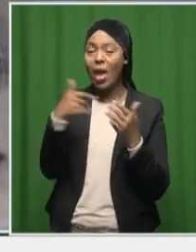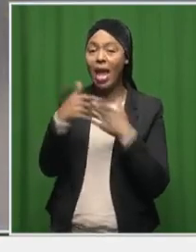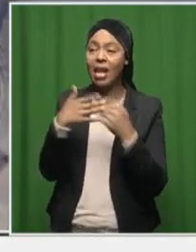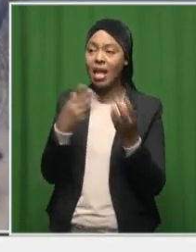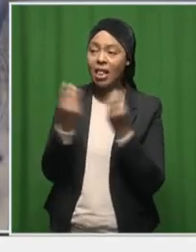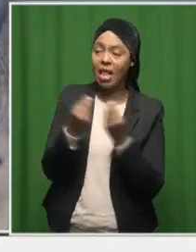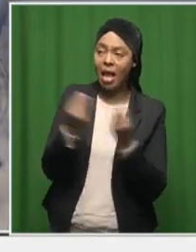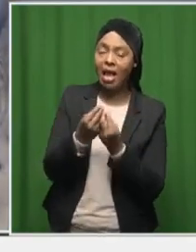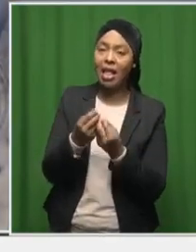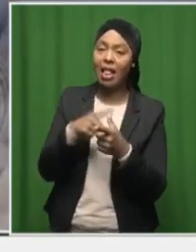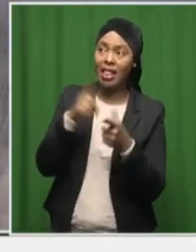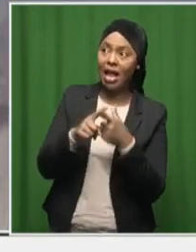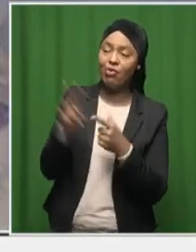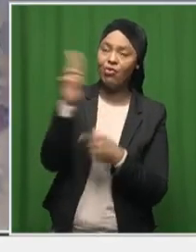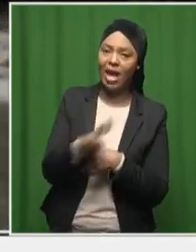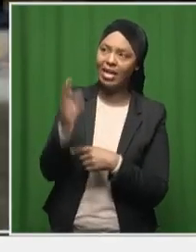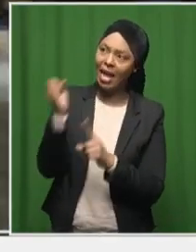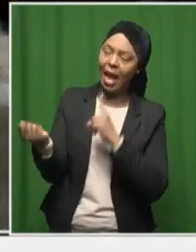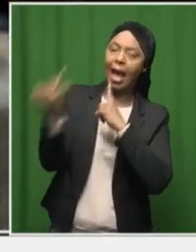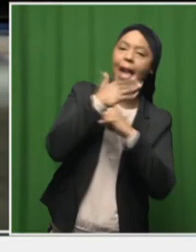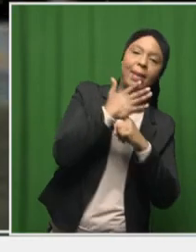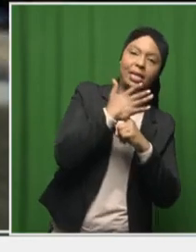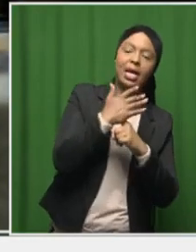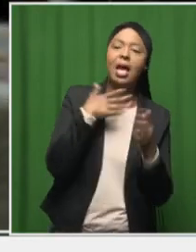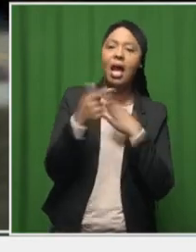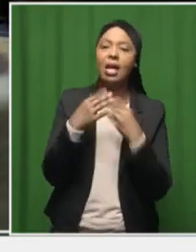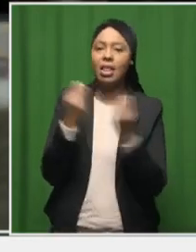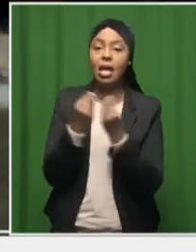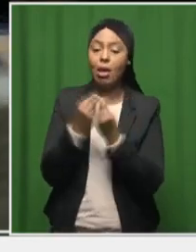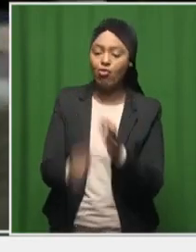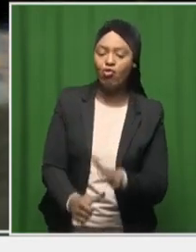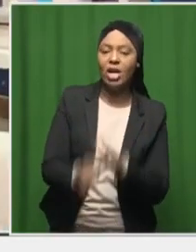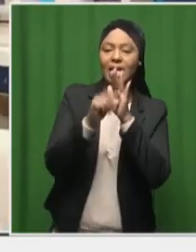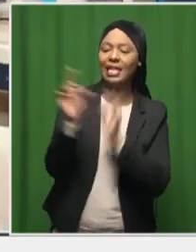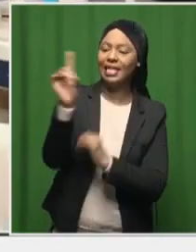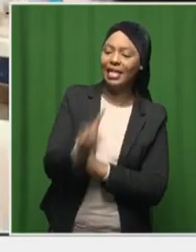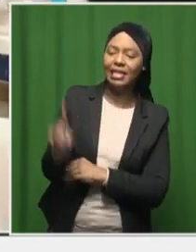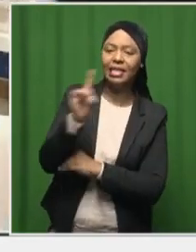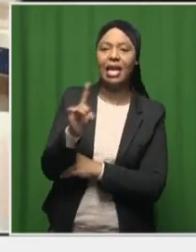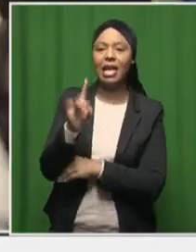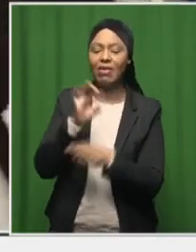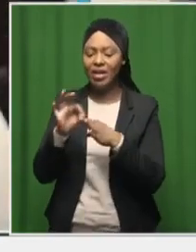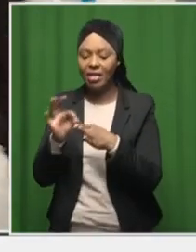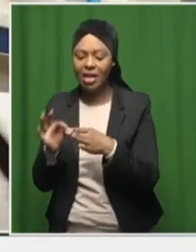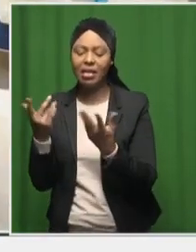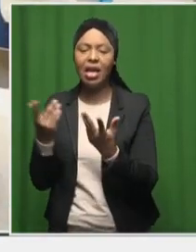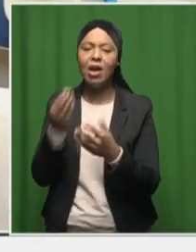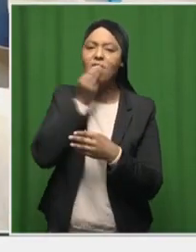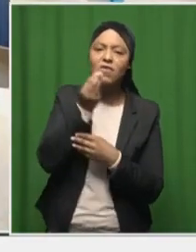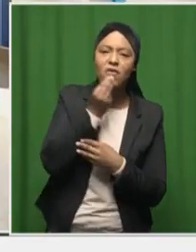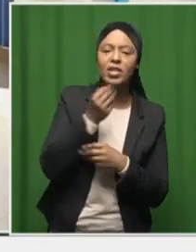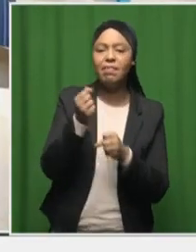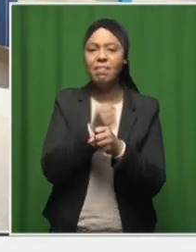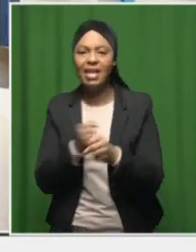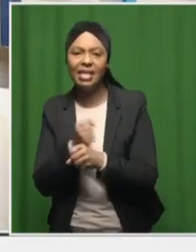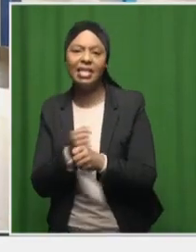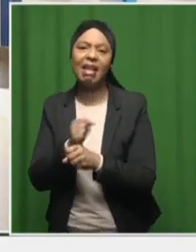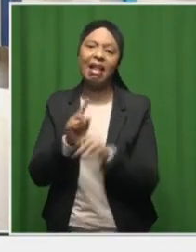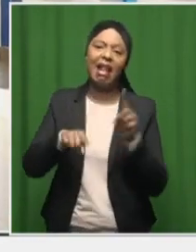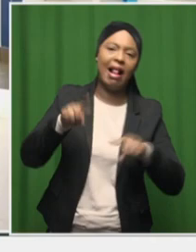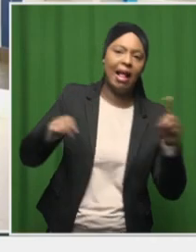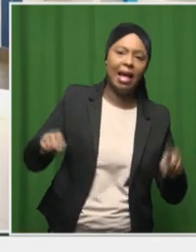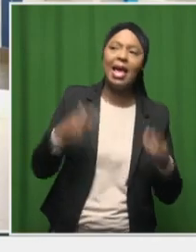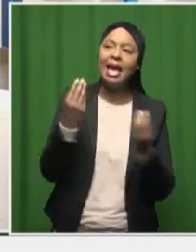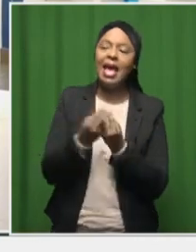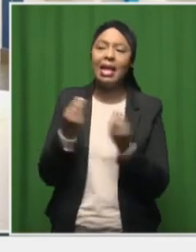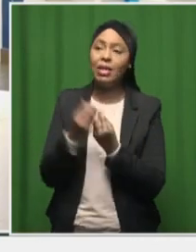gets hammered, everything imported, diesel, everything else, fertilizer, foodstuff, medicine, everything that we import